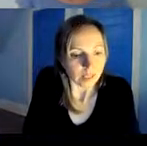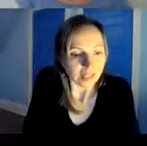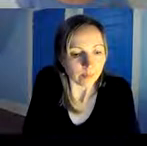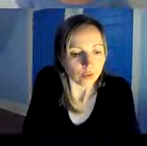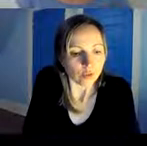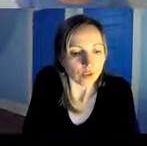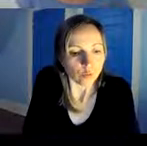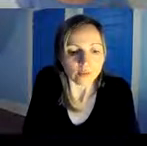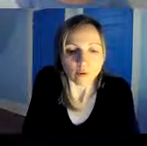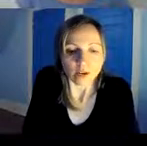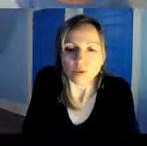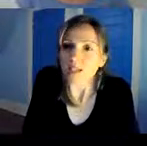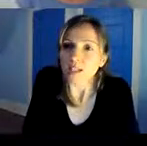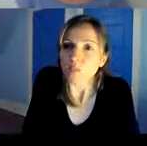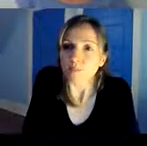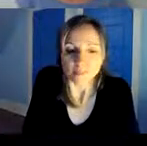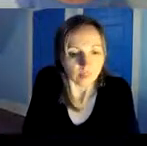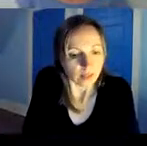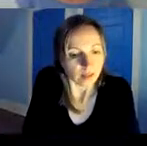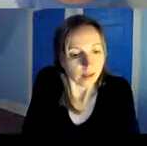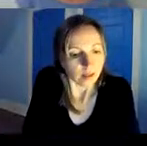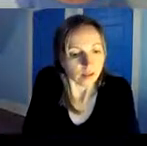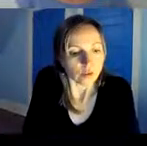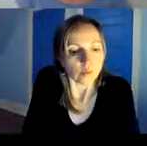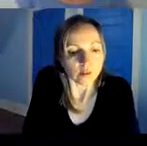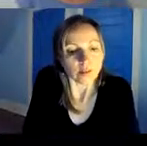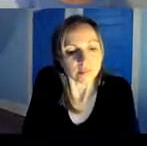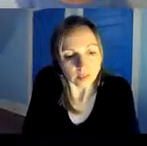One plant can produce 2,400 seeds.